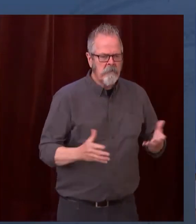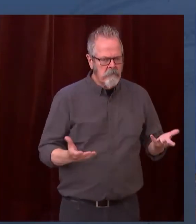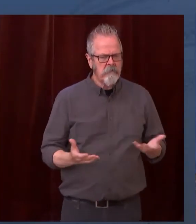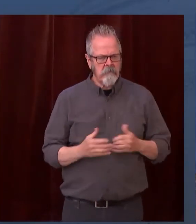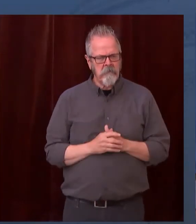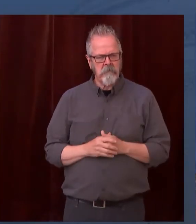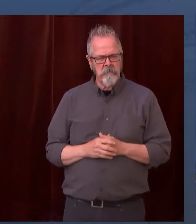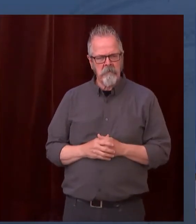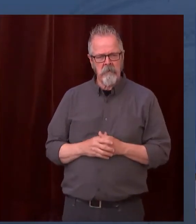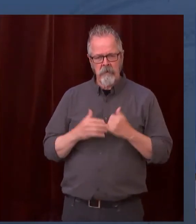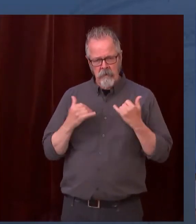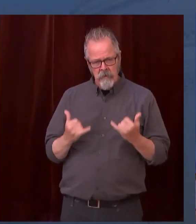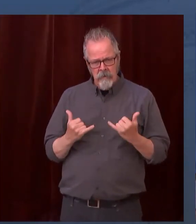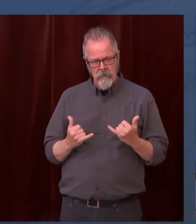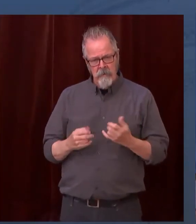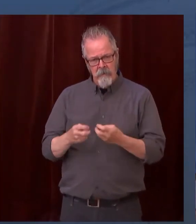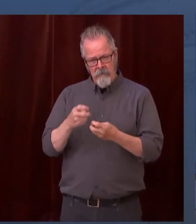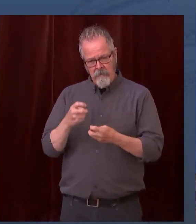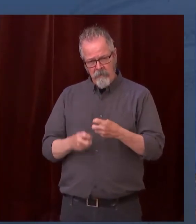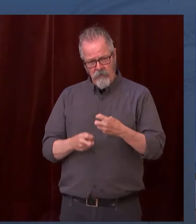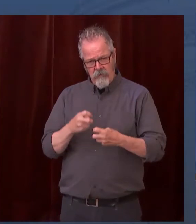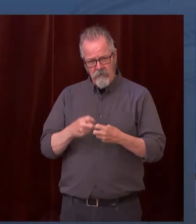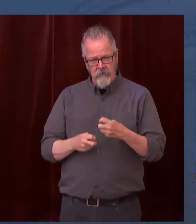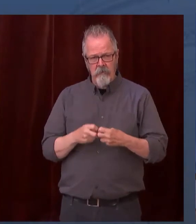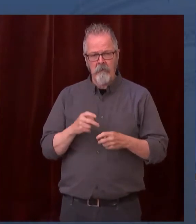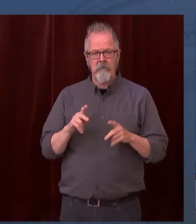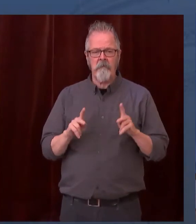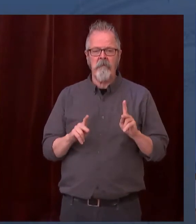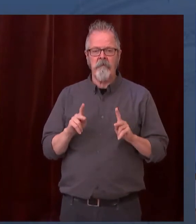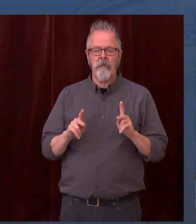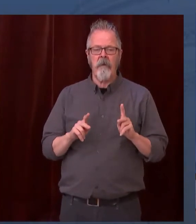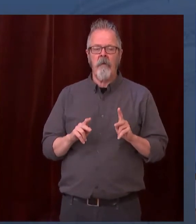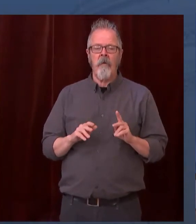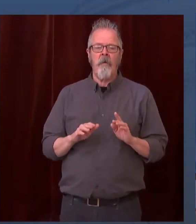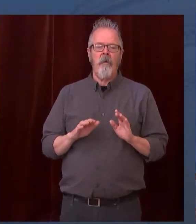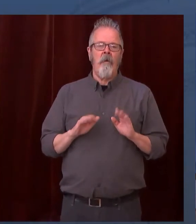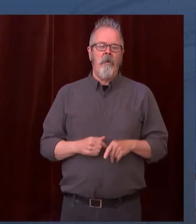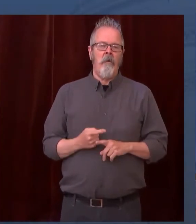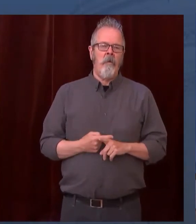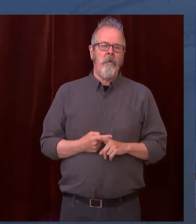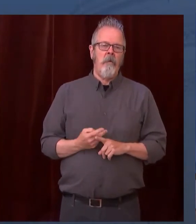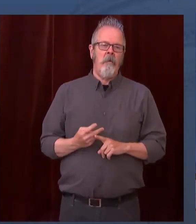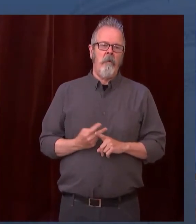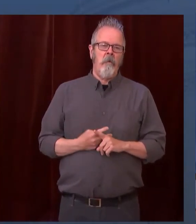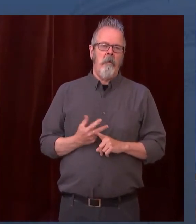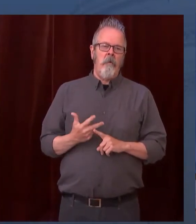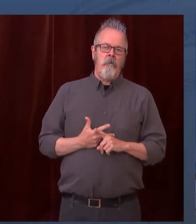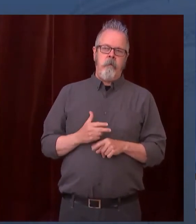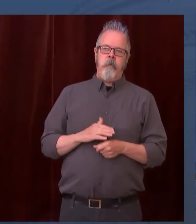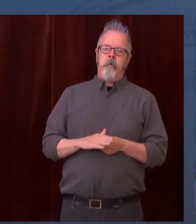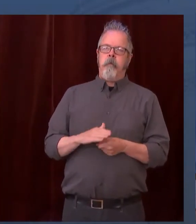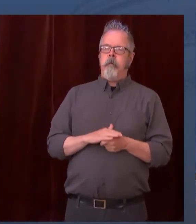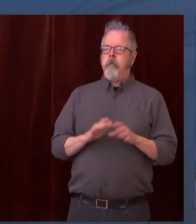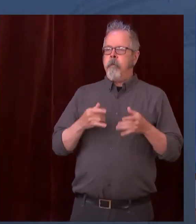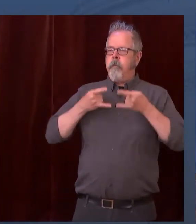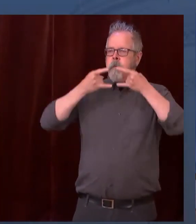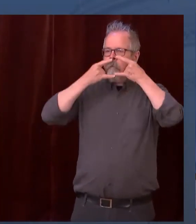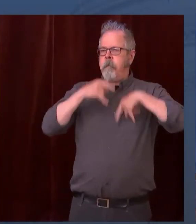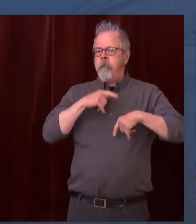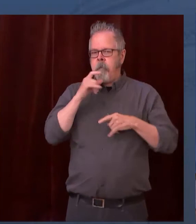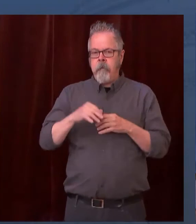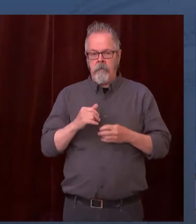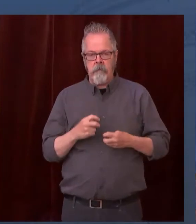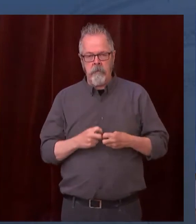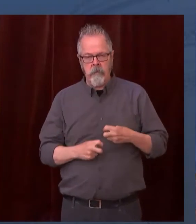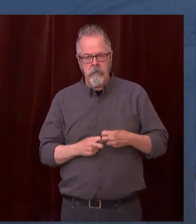requirements. And we haven't got the use of masks up as high as we believe we need. And that now we need to buckle